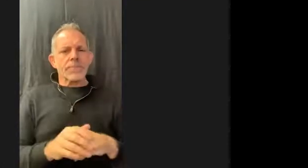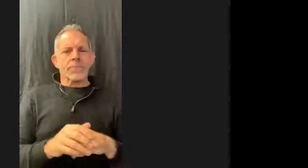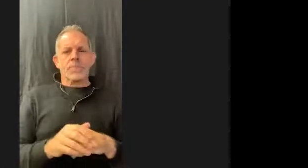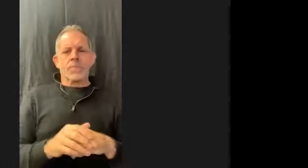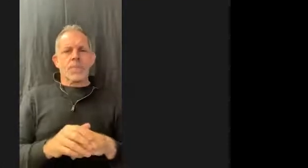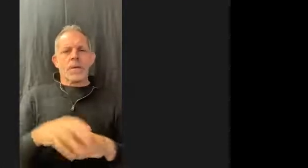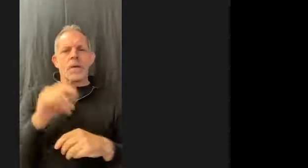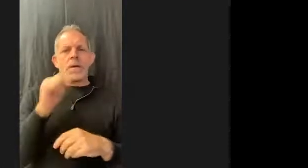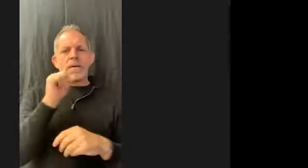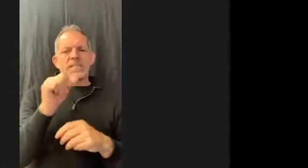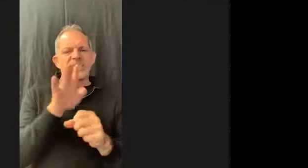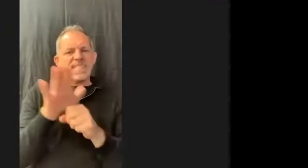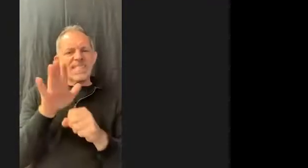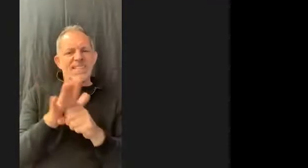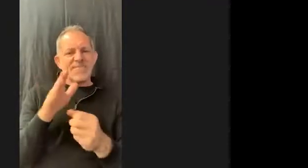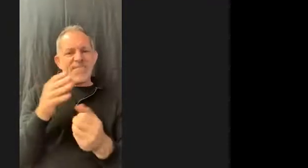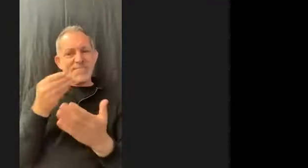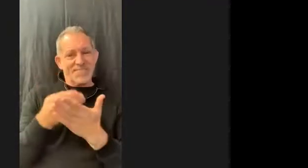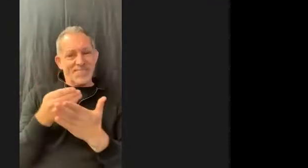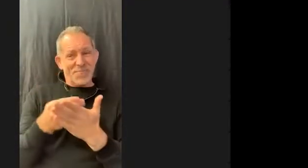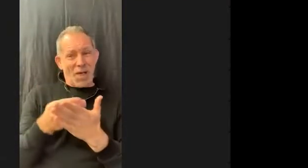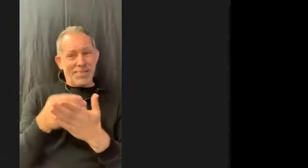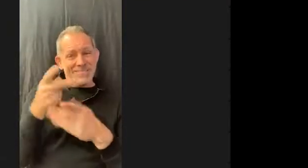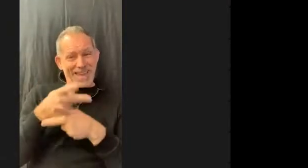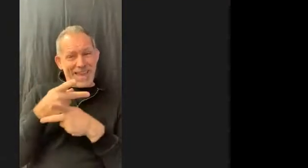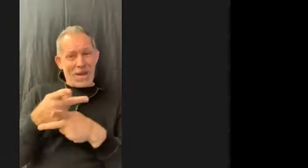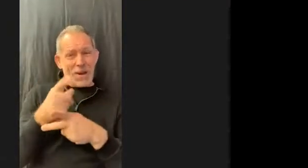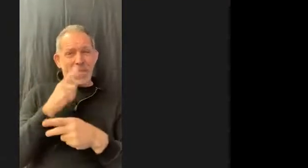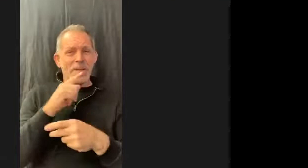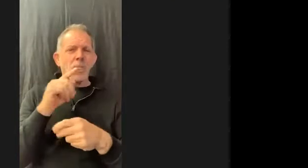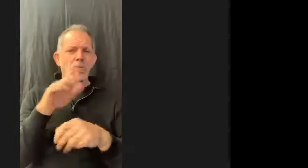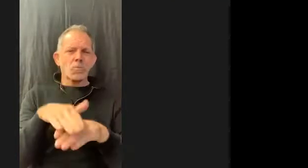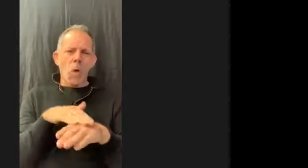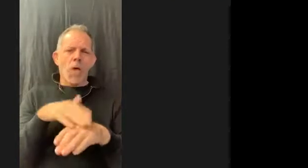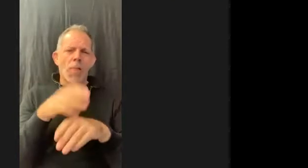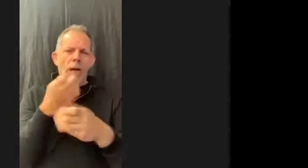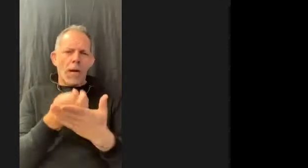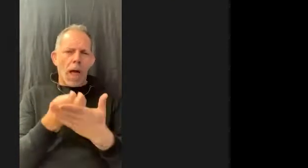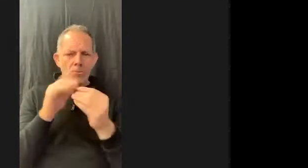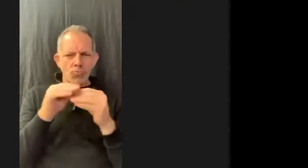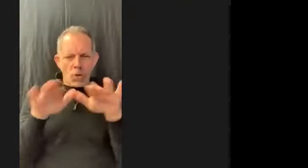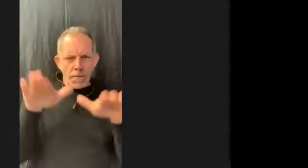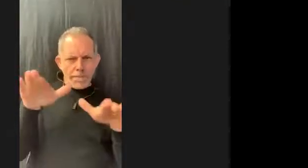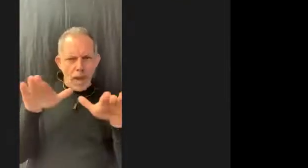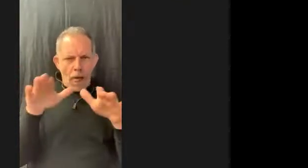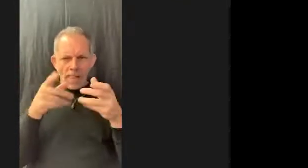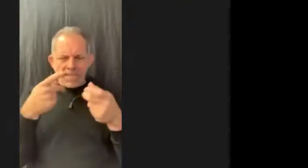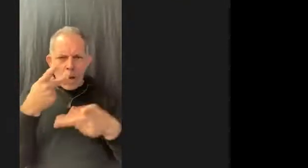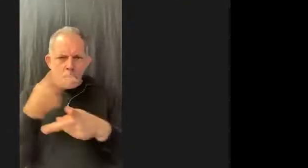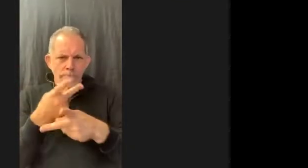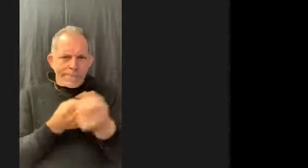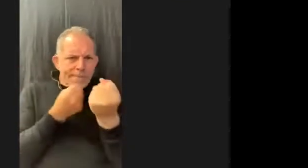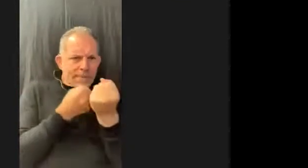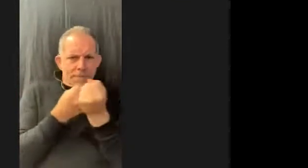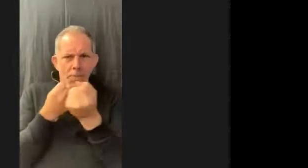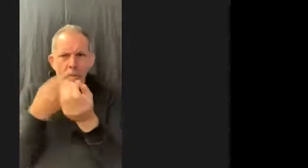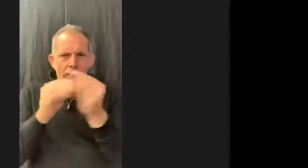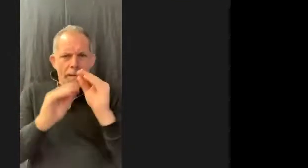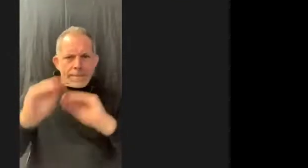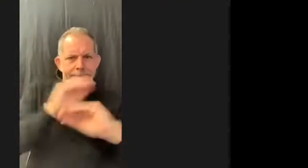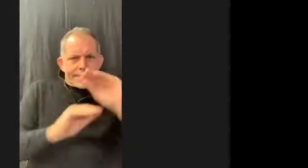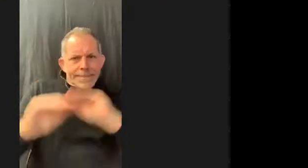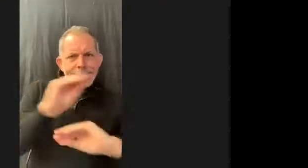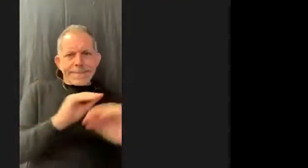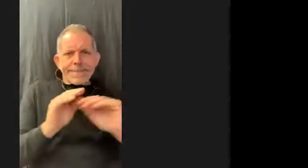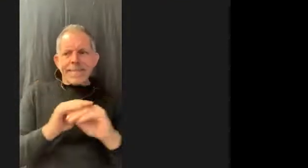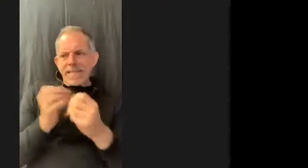So there's a lot of workers who are trying to balance earning a living and taking care of their children. So we're going to be establishing a couple of programs to